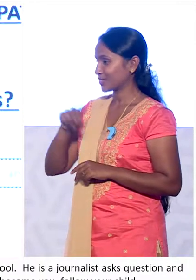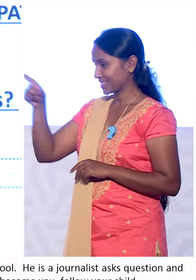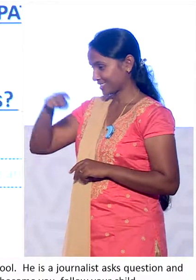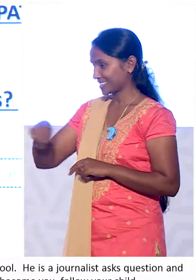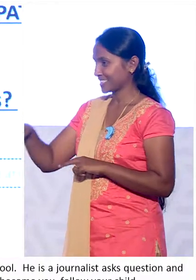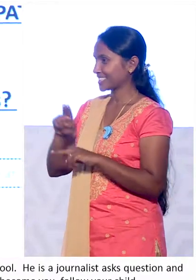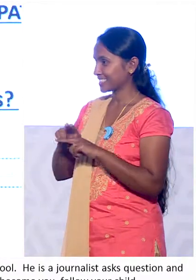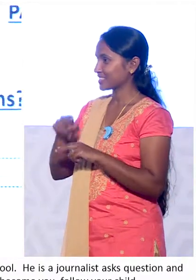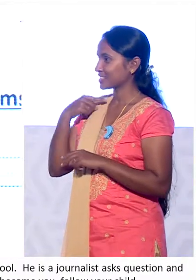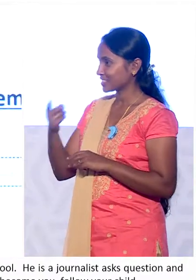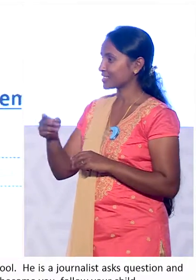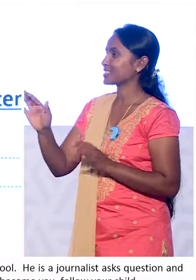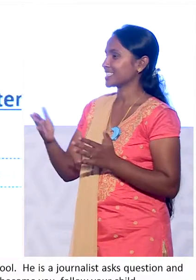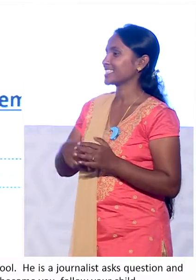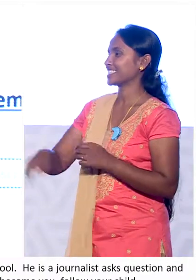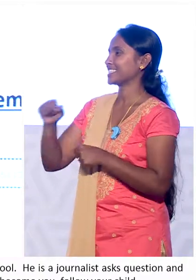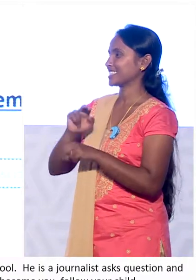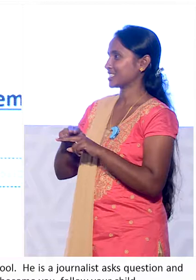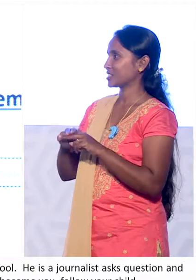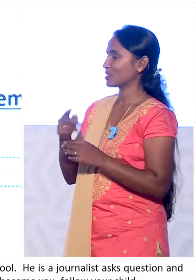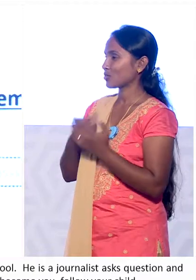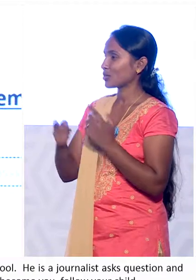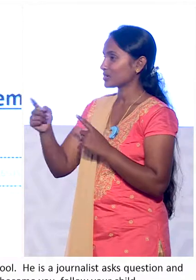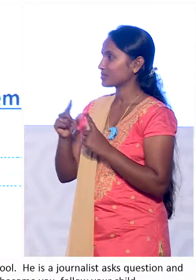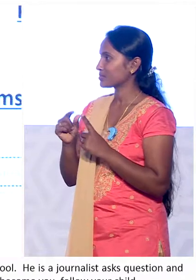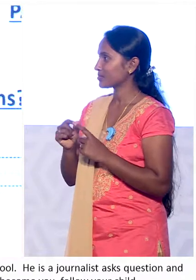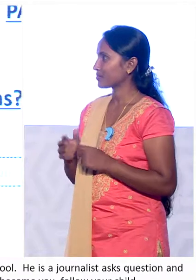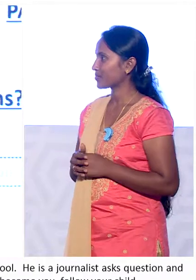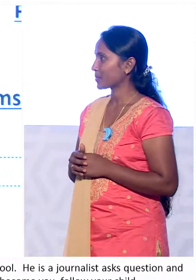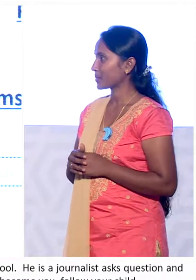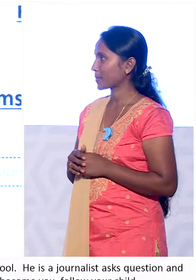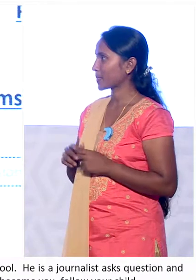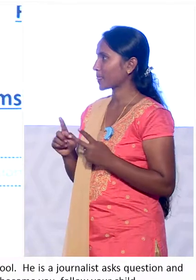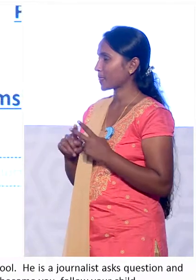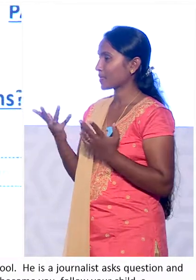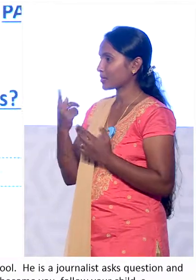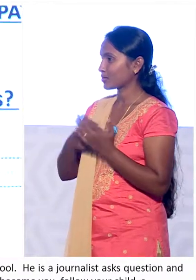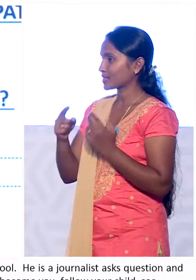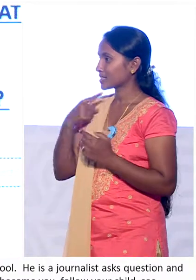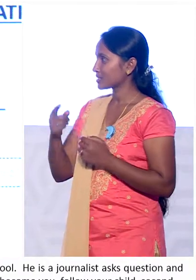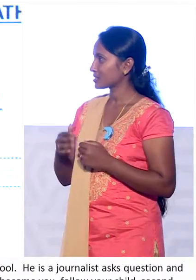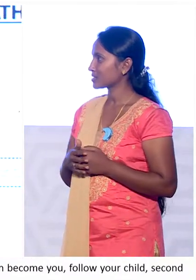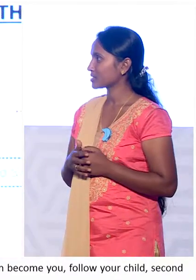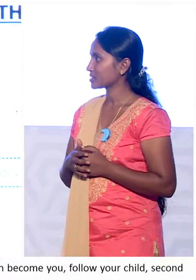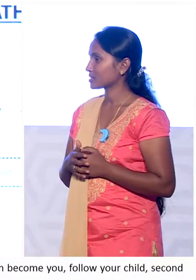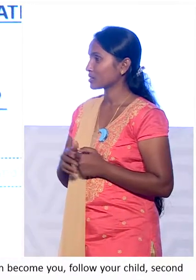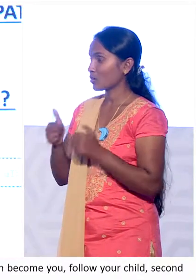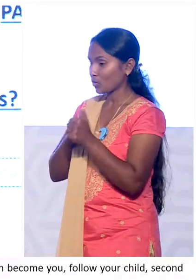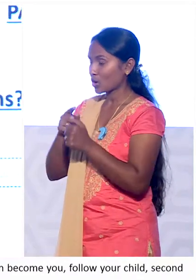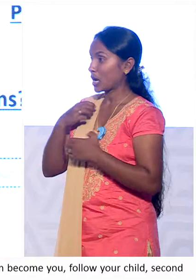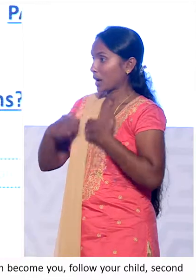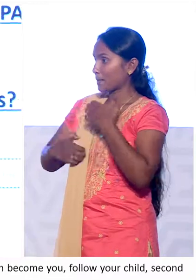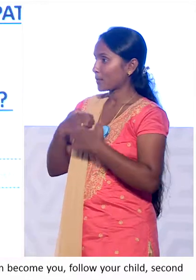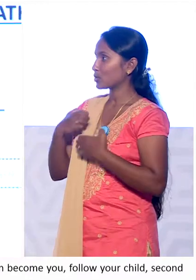boy, then you're going to miss the opportunity to see what he's interested in. The second thing she said was, follow him emotionally. And what